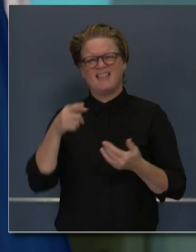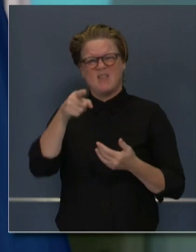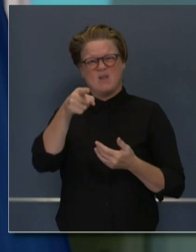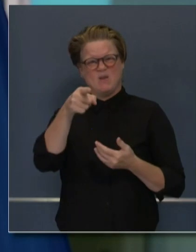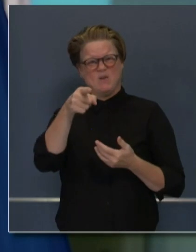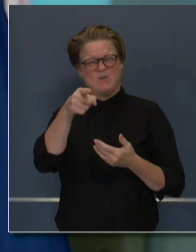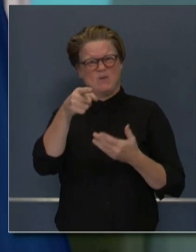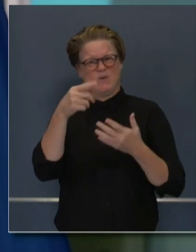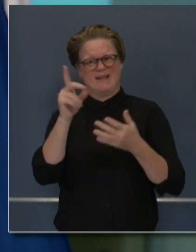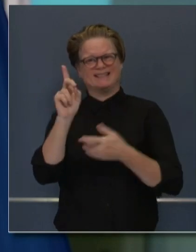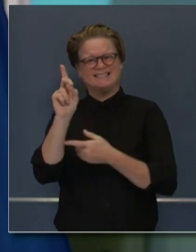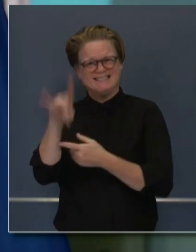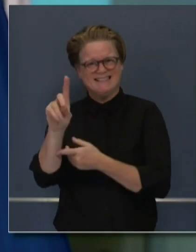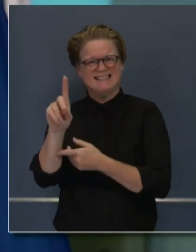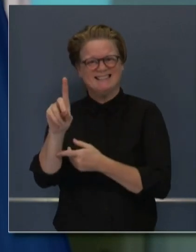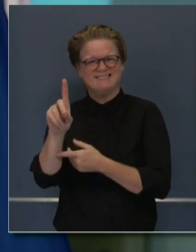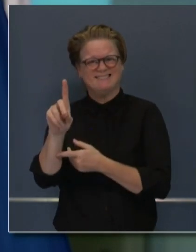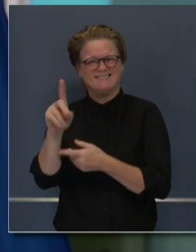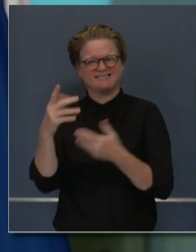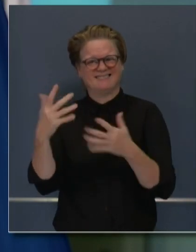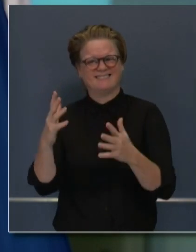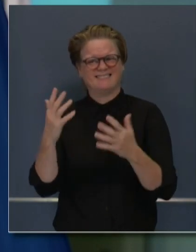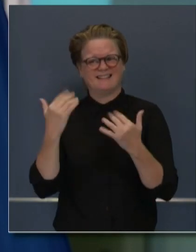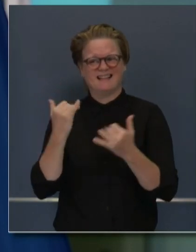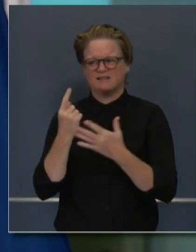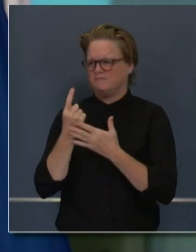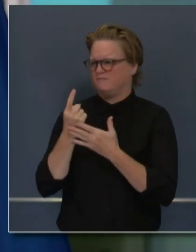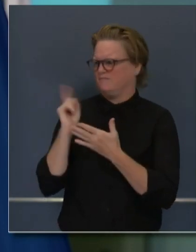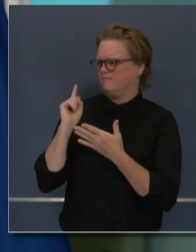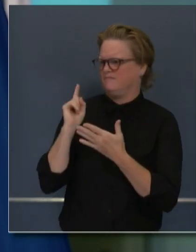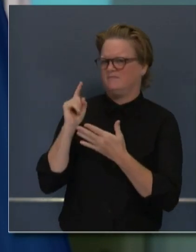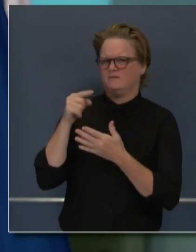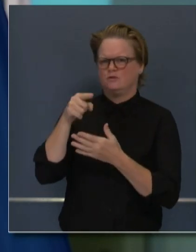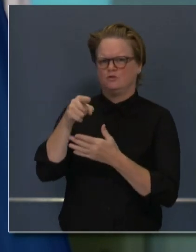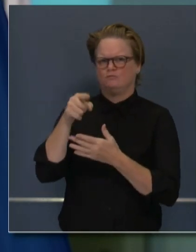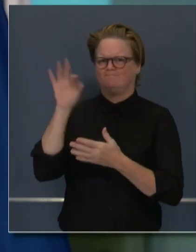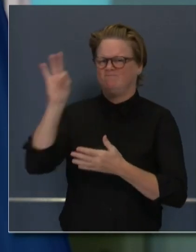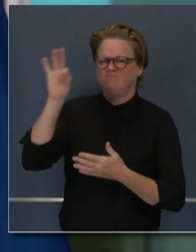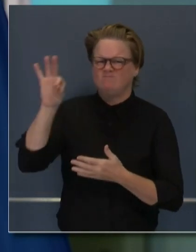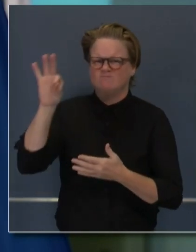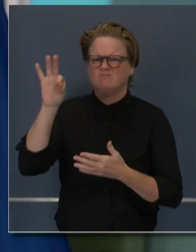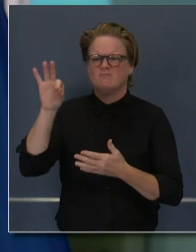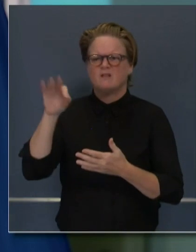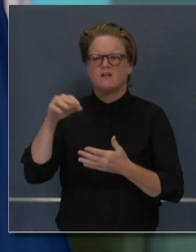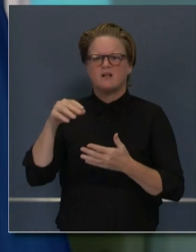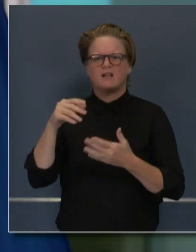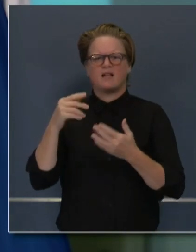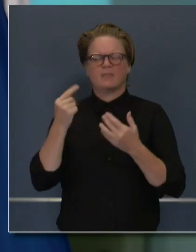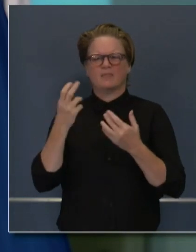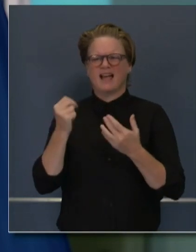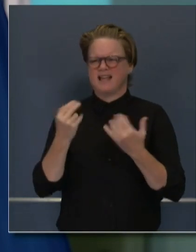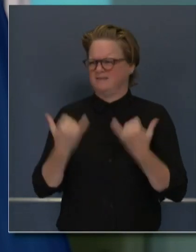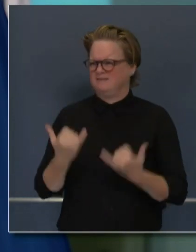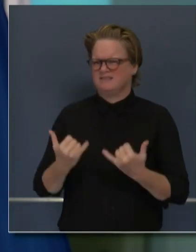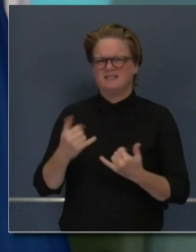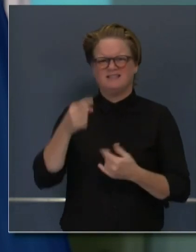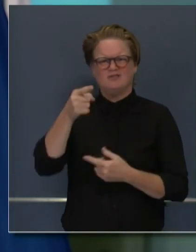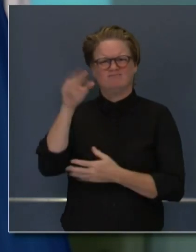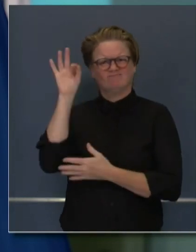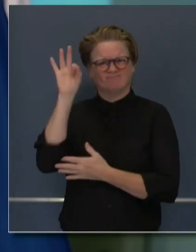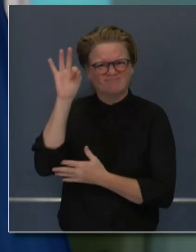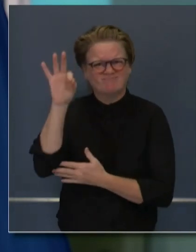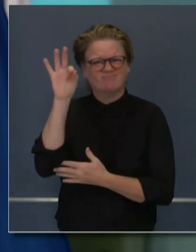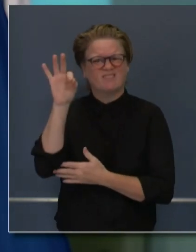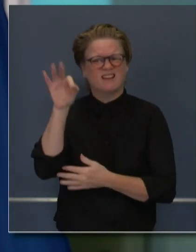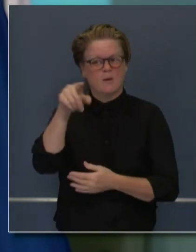giving them today less seriously? I mean, are you worried that your actions have made it less likely people will see you as a